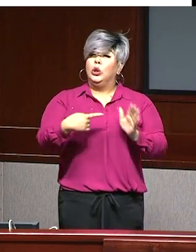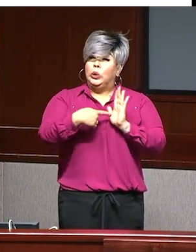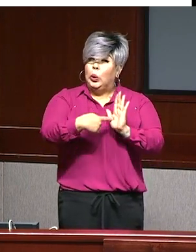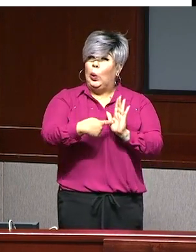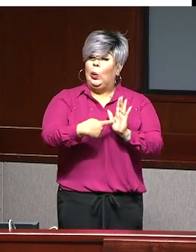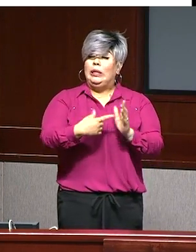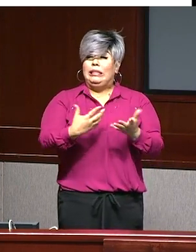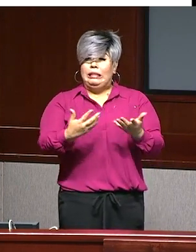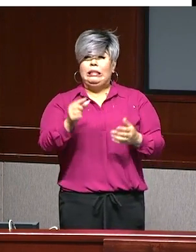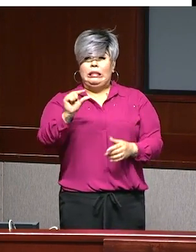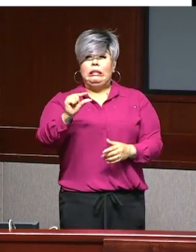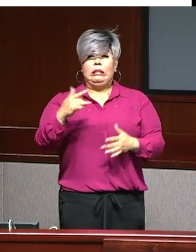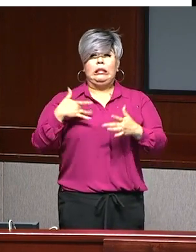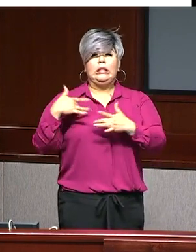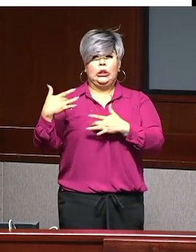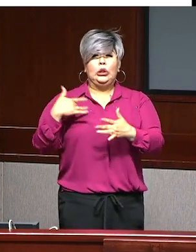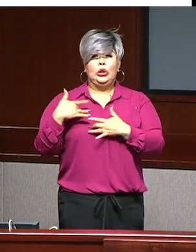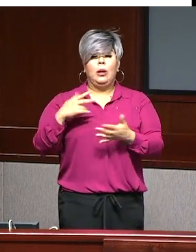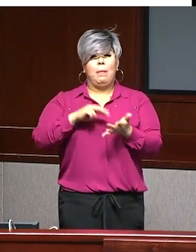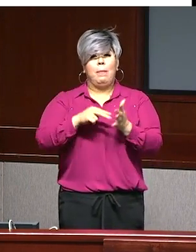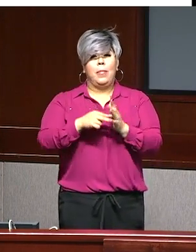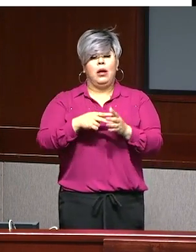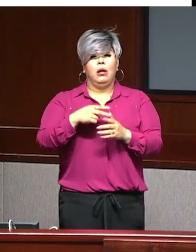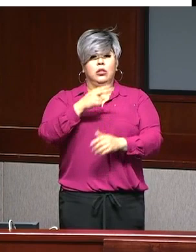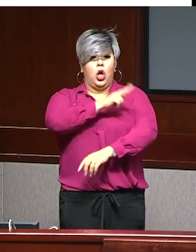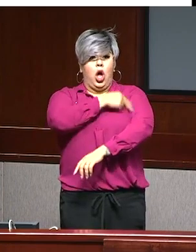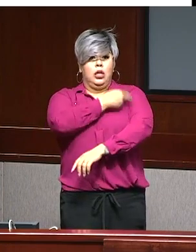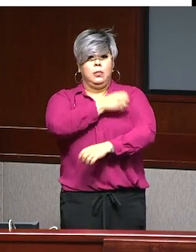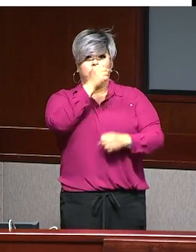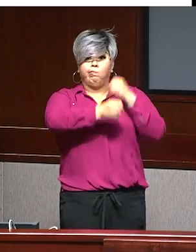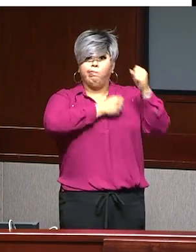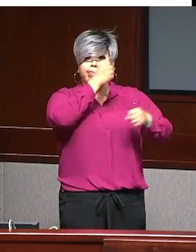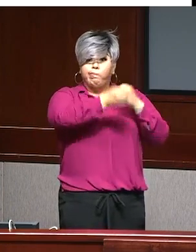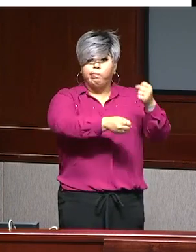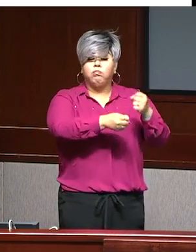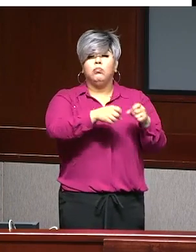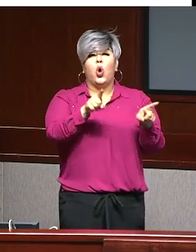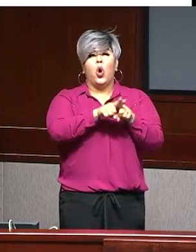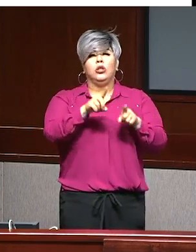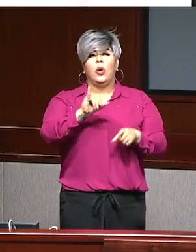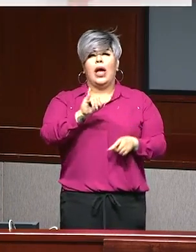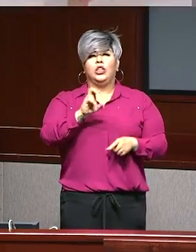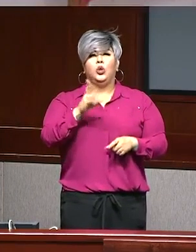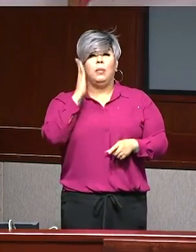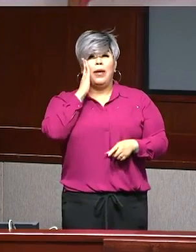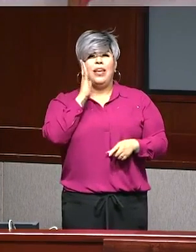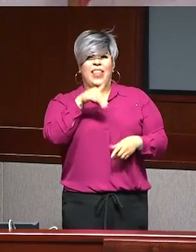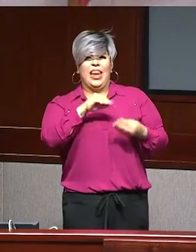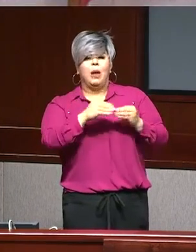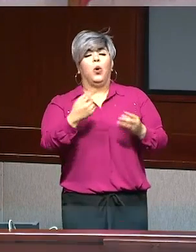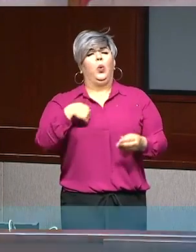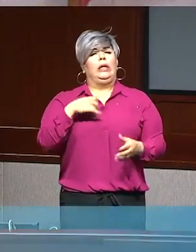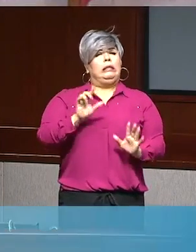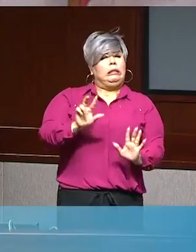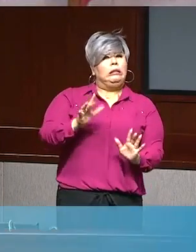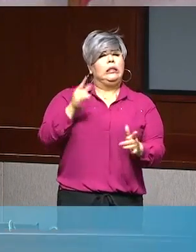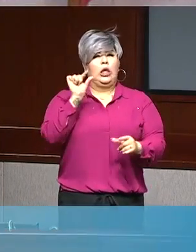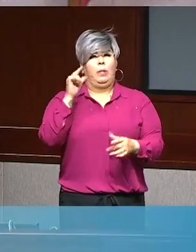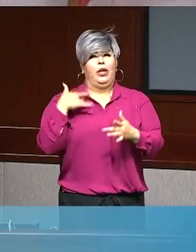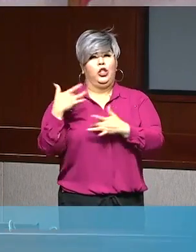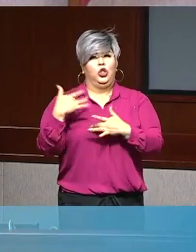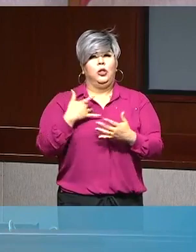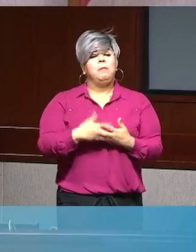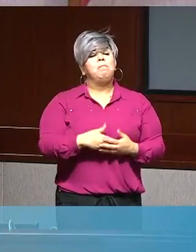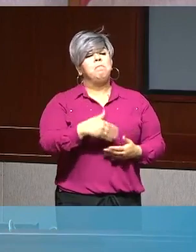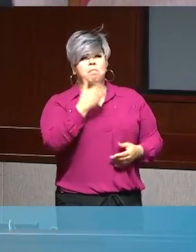concern about increasing hospitalization and ICU beds. Hopefully that answers your question. Thank